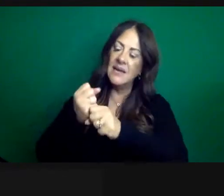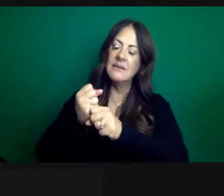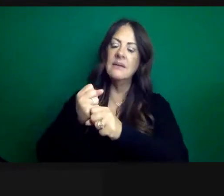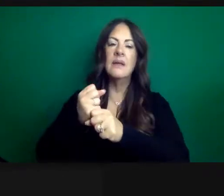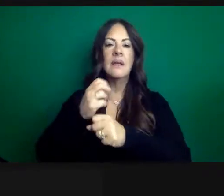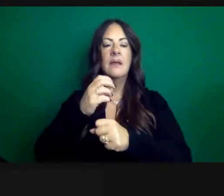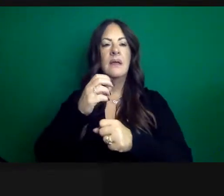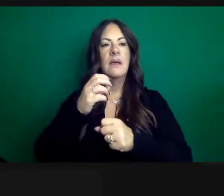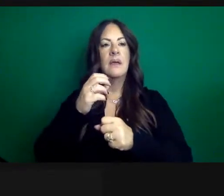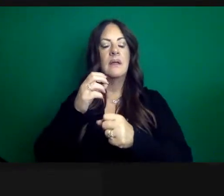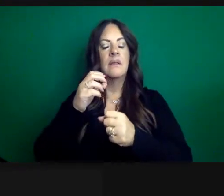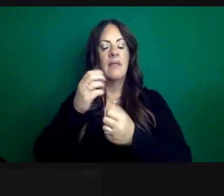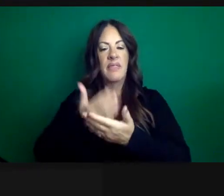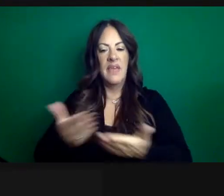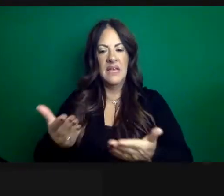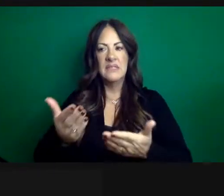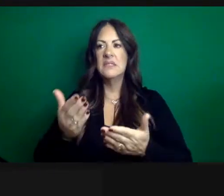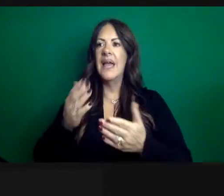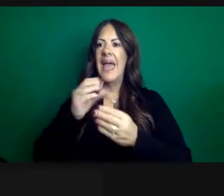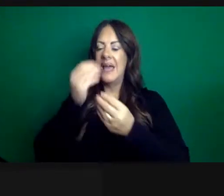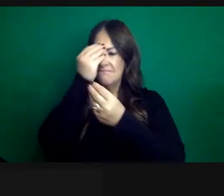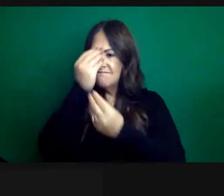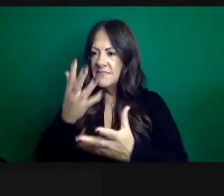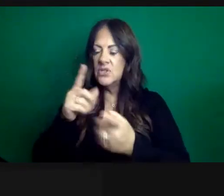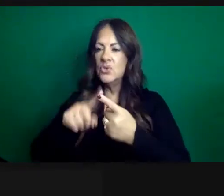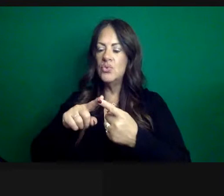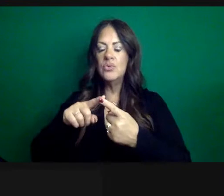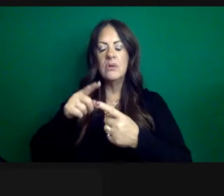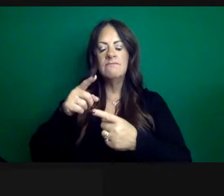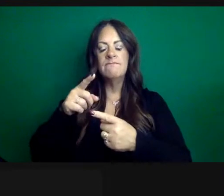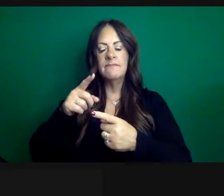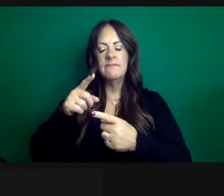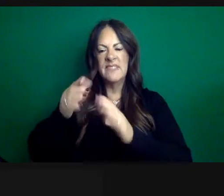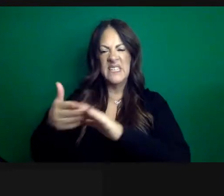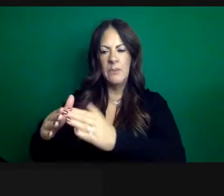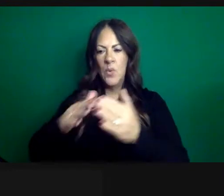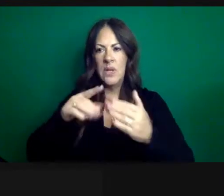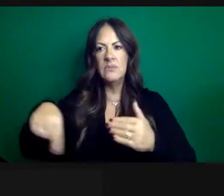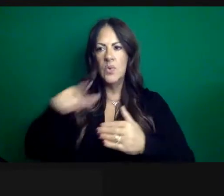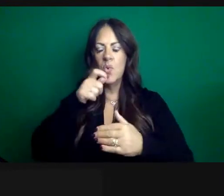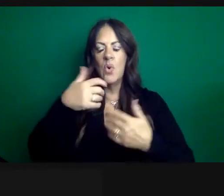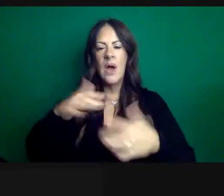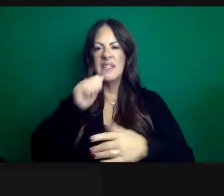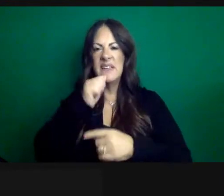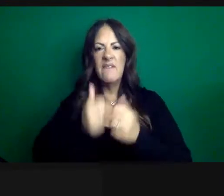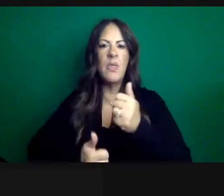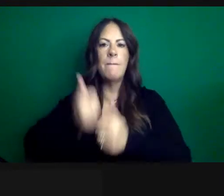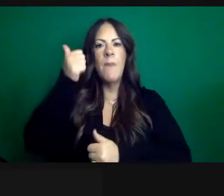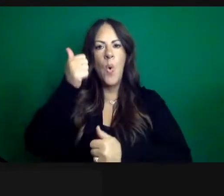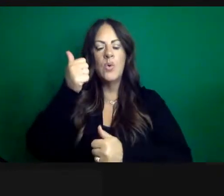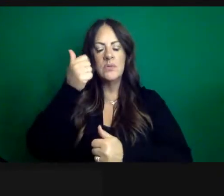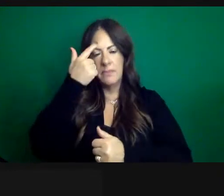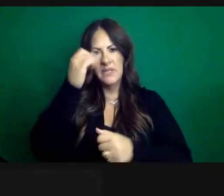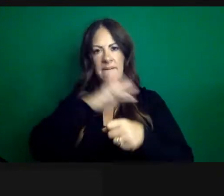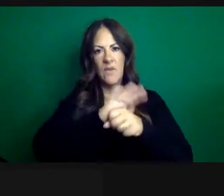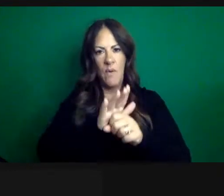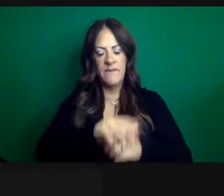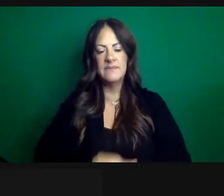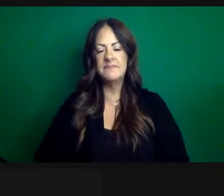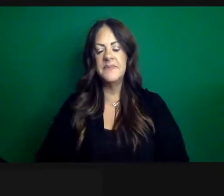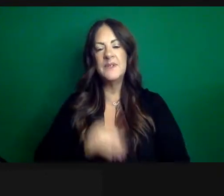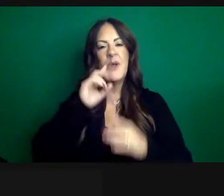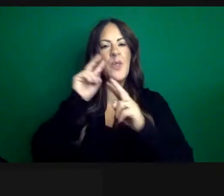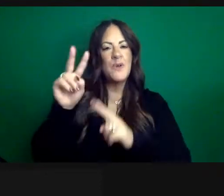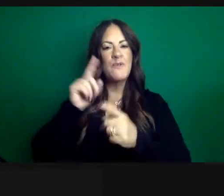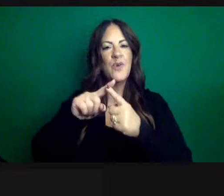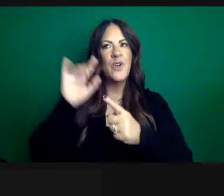in hard-hit communities vaccinated. So we'll be working on that, and Secretary Richardson may be able to shed more light on that as soon as next week.